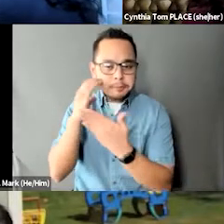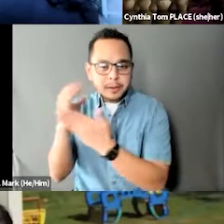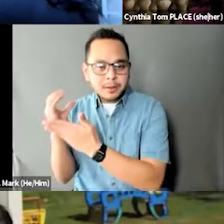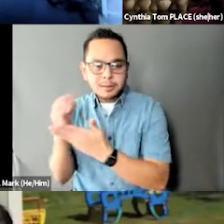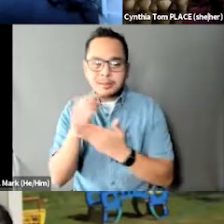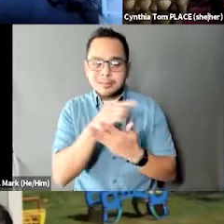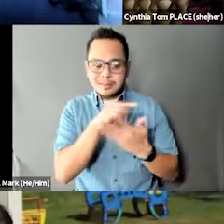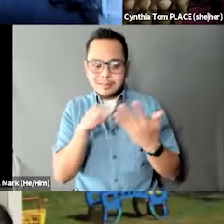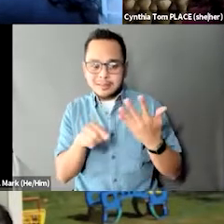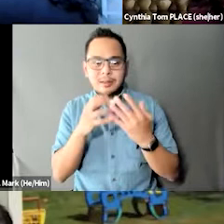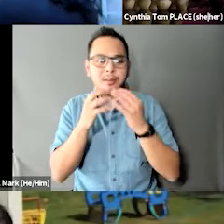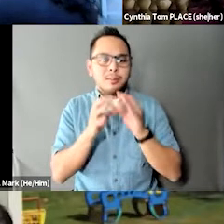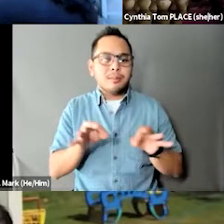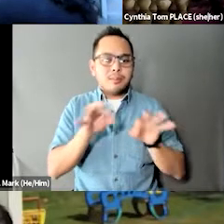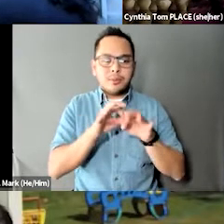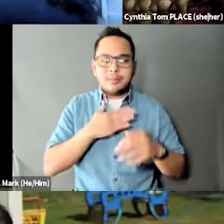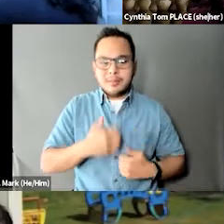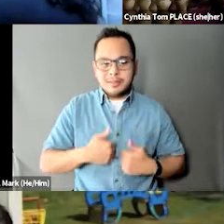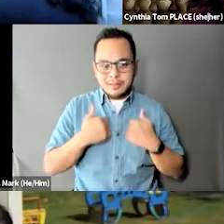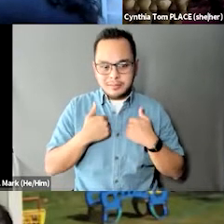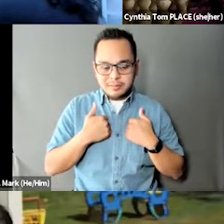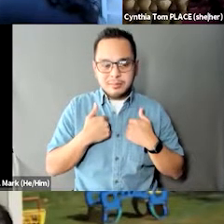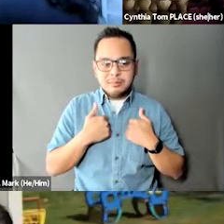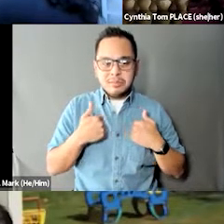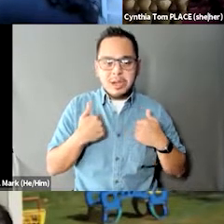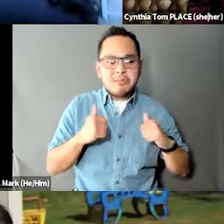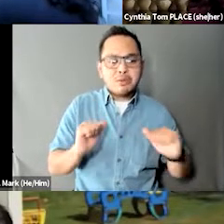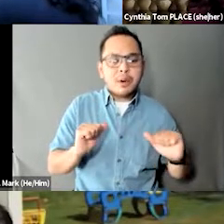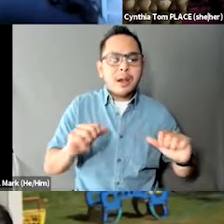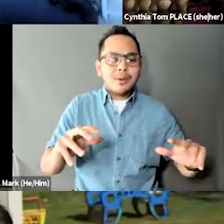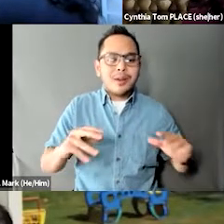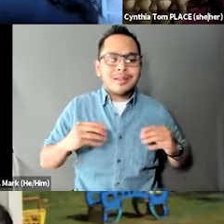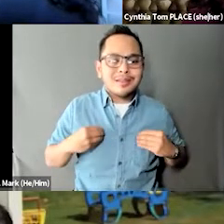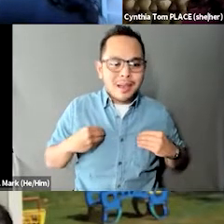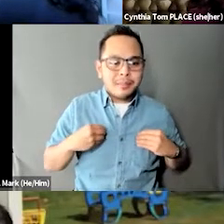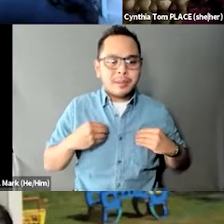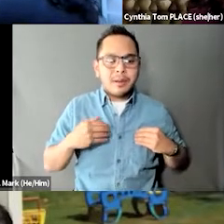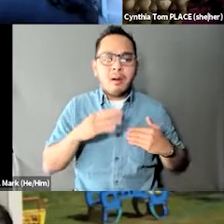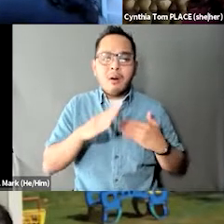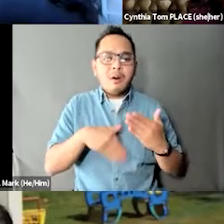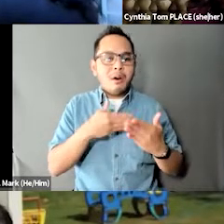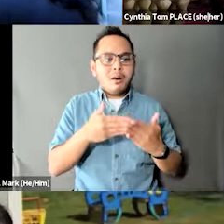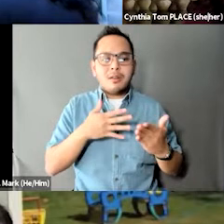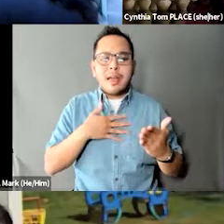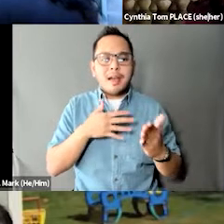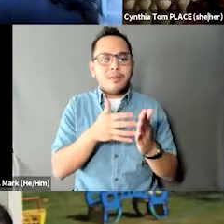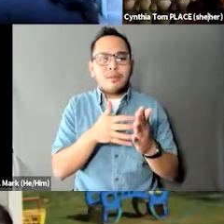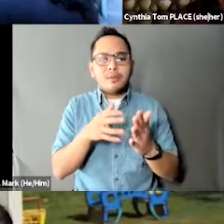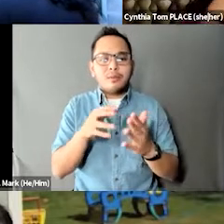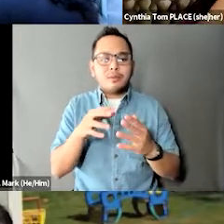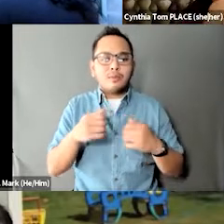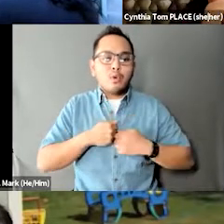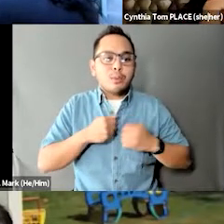important to my life. And I'm trying to embrace the radical vulnerability that was modeled so beautifully by my